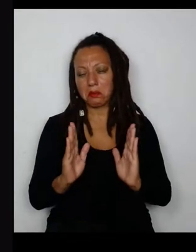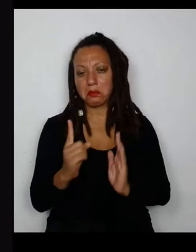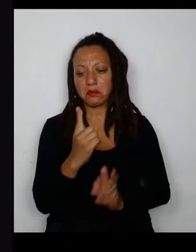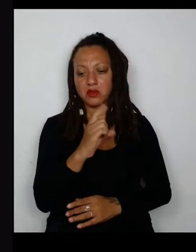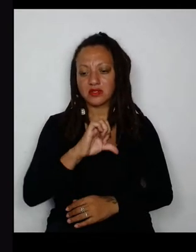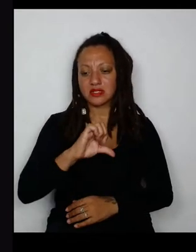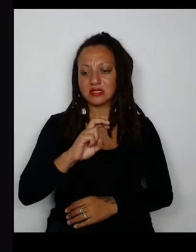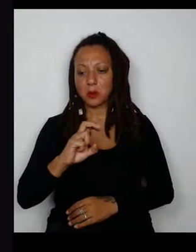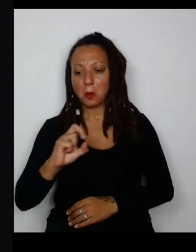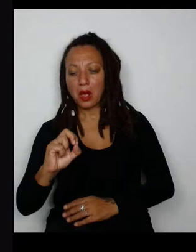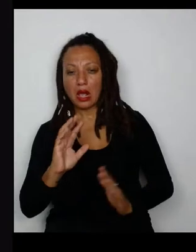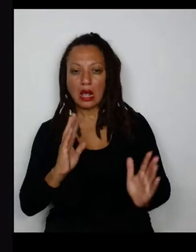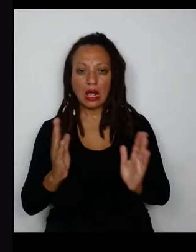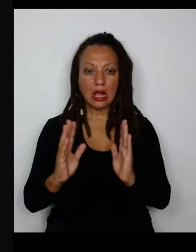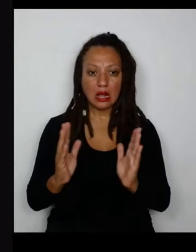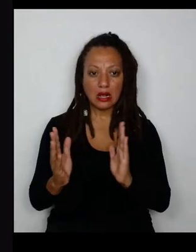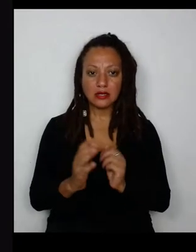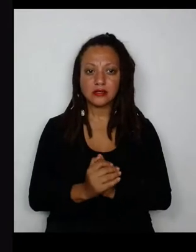50s